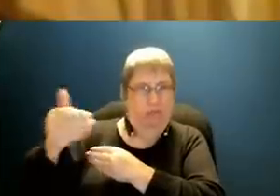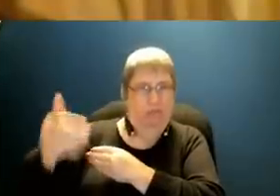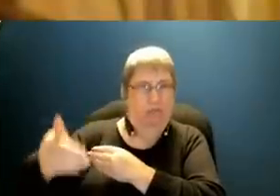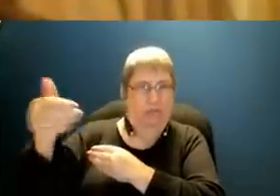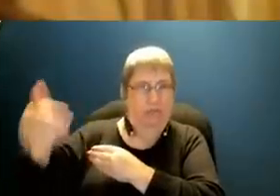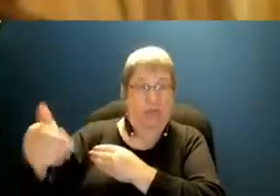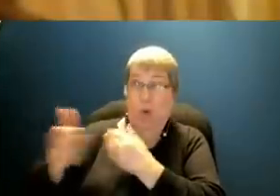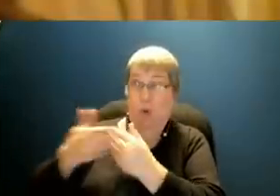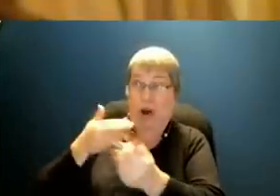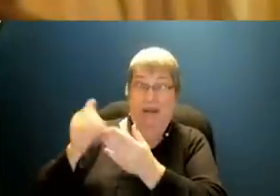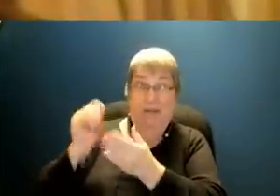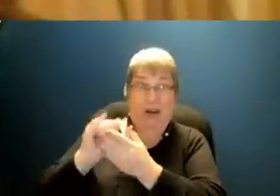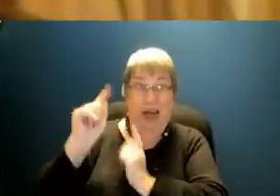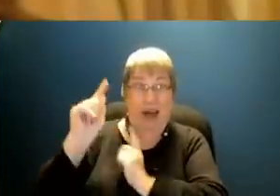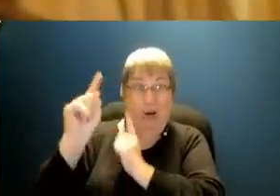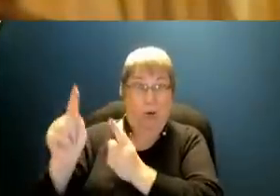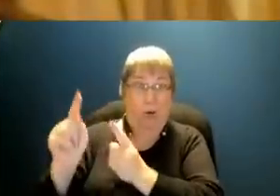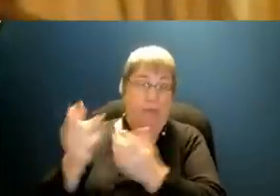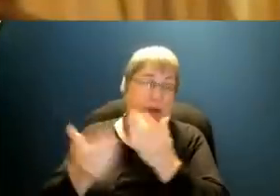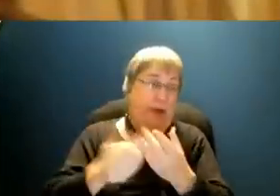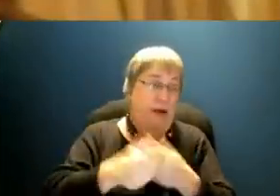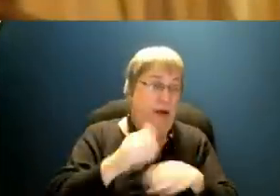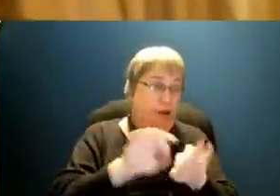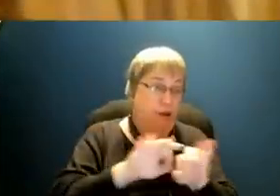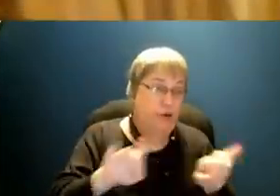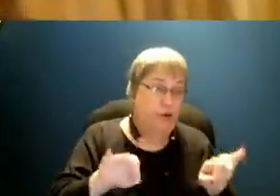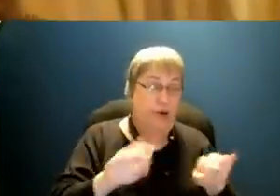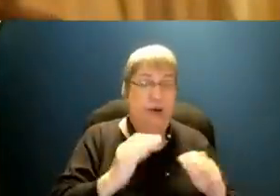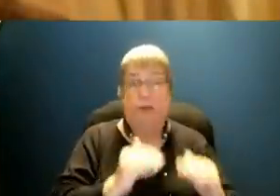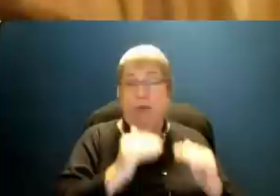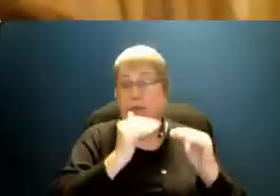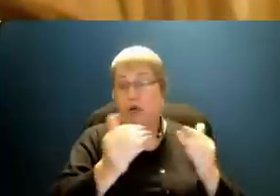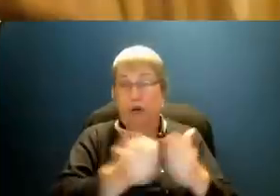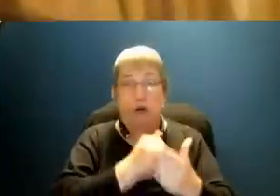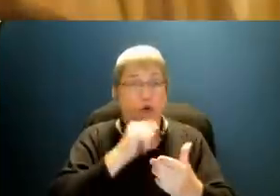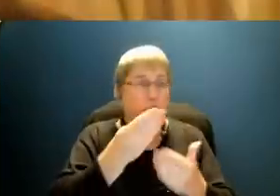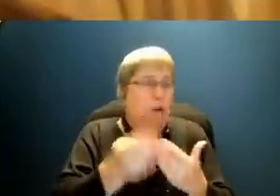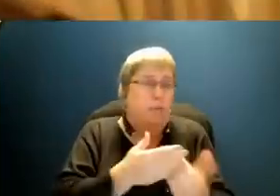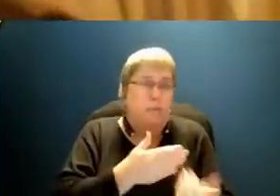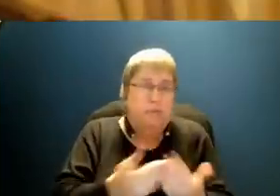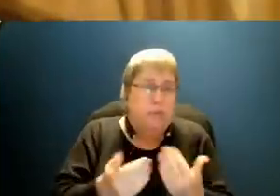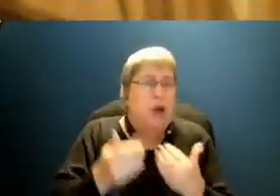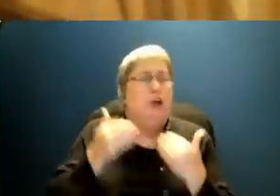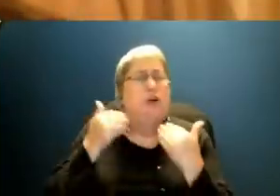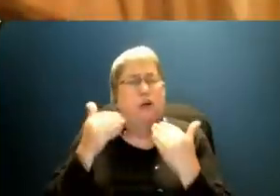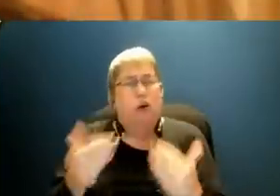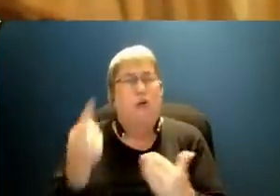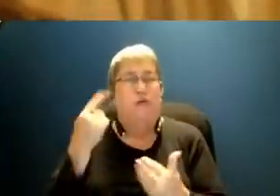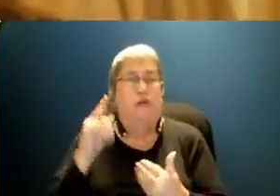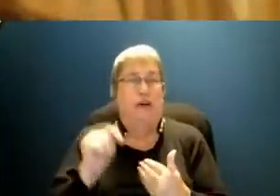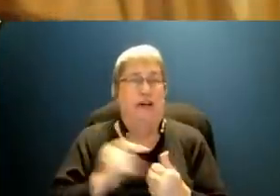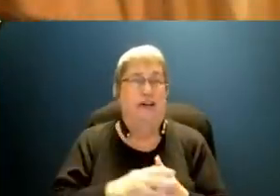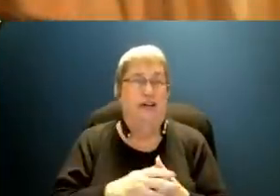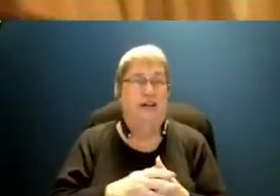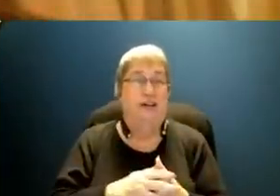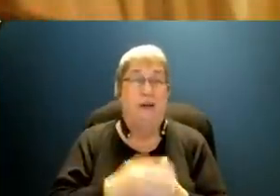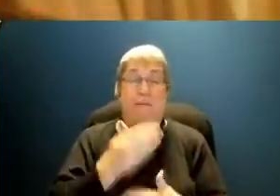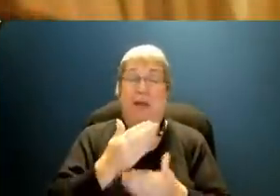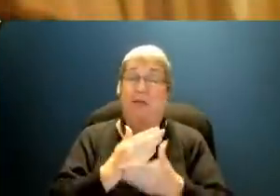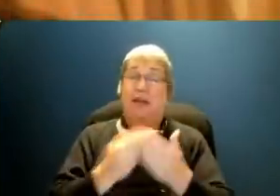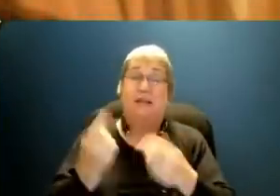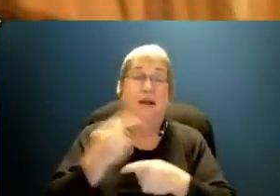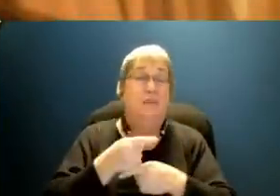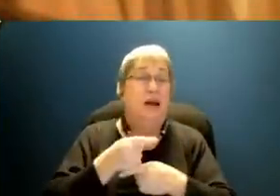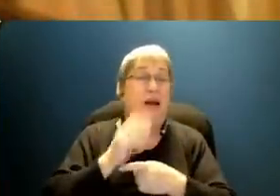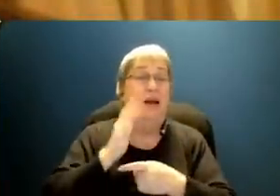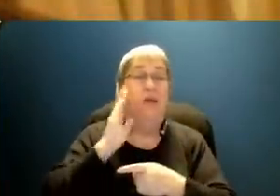is, another degree, a promotion, or a new job, just go for it. Someday you might be the inspirational